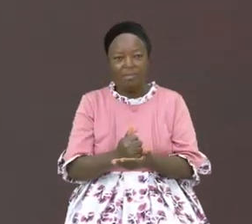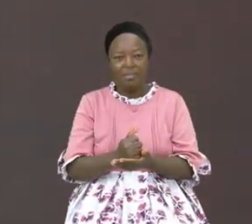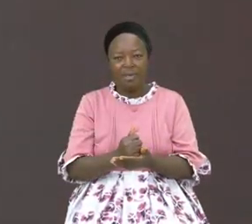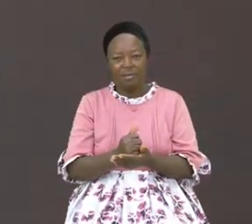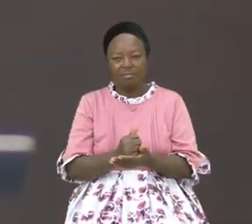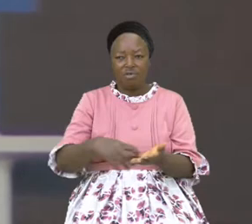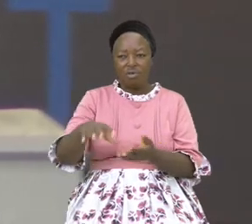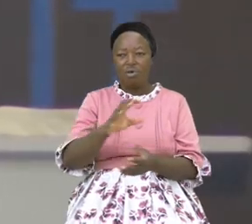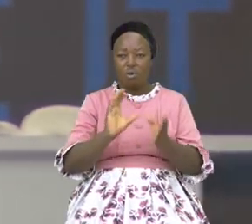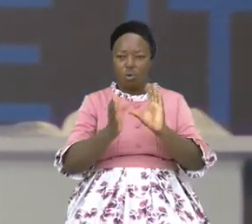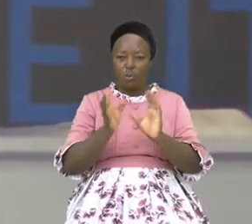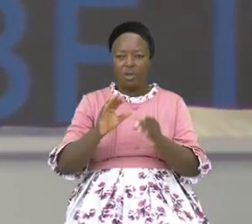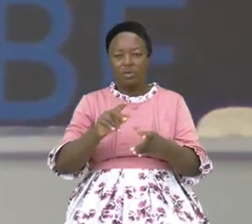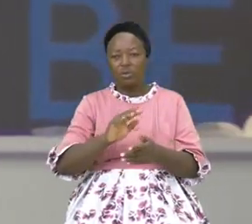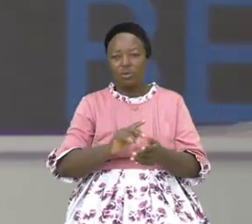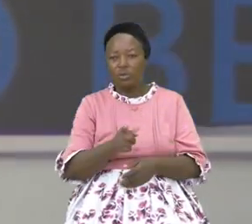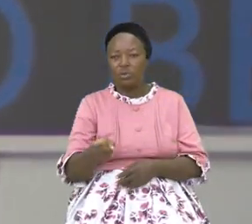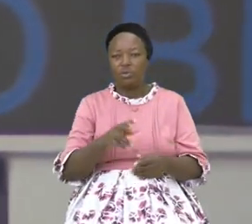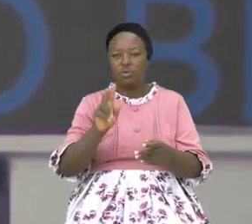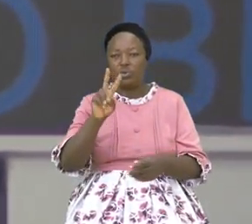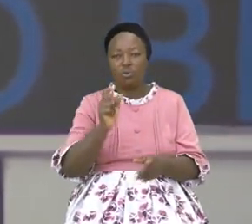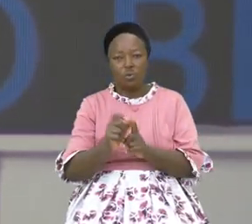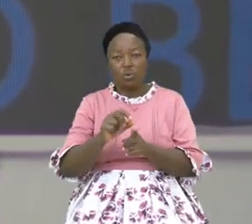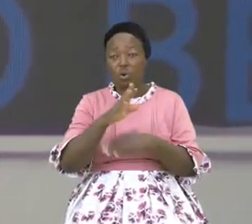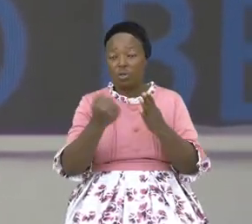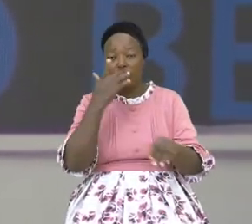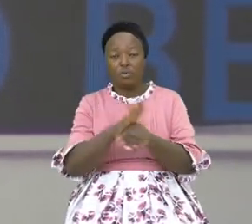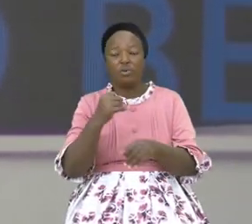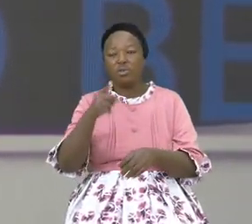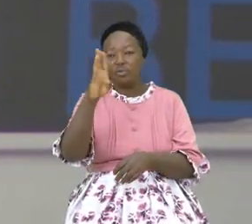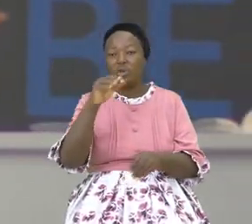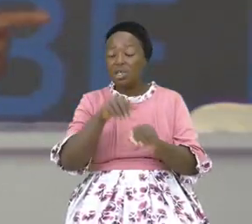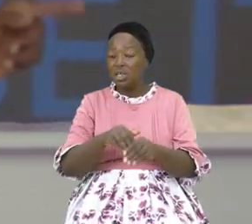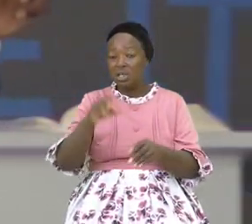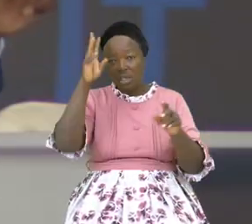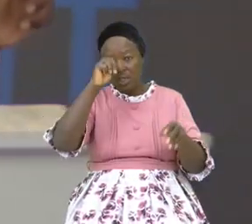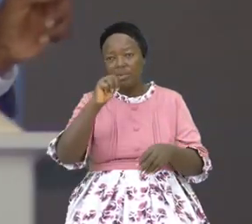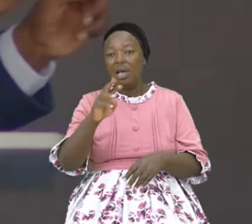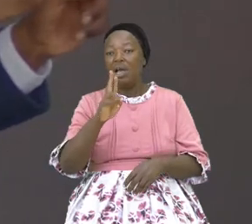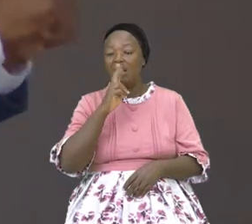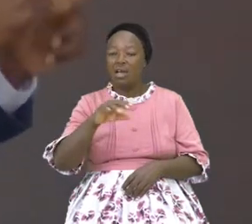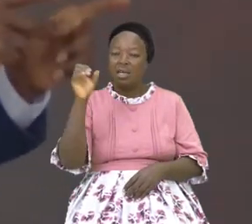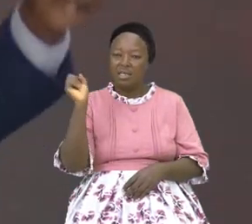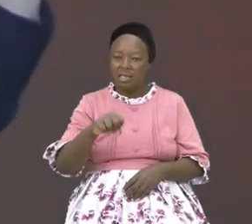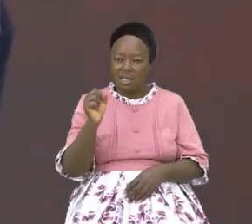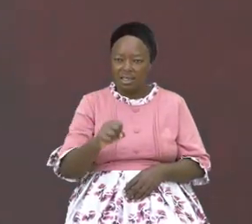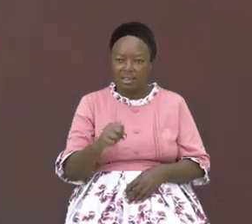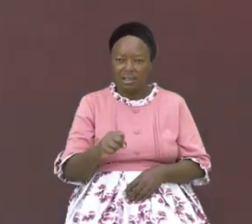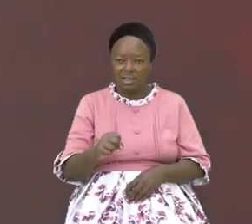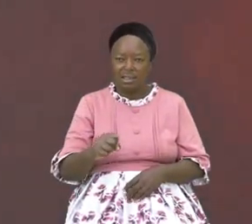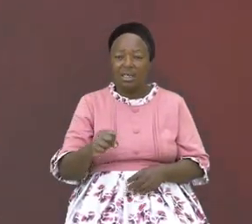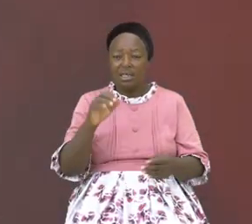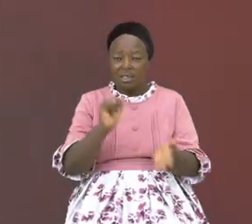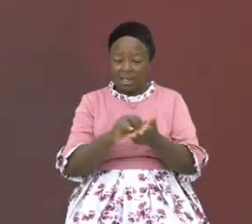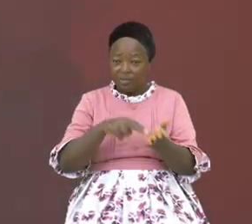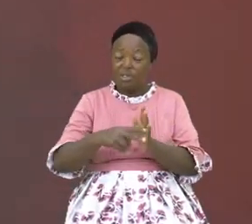those two words. All the promises of God in him are yea. That means